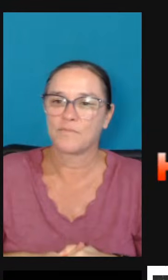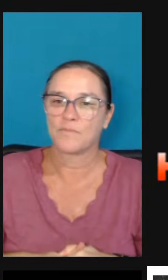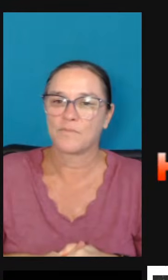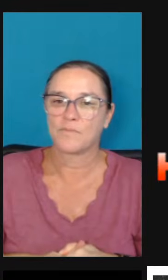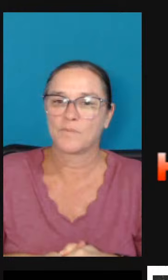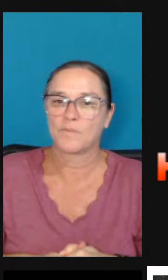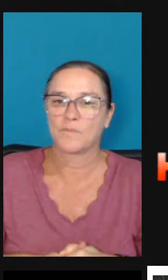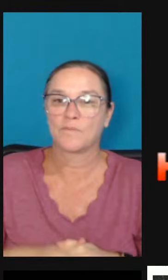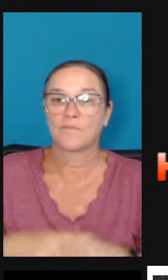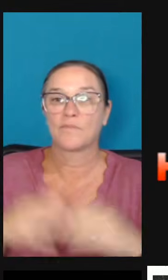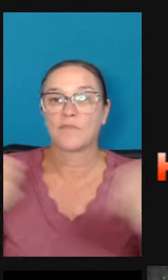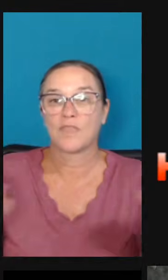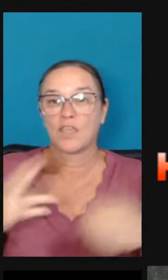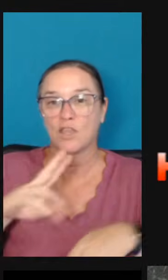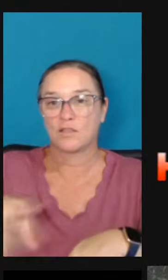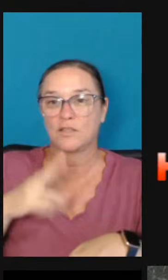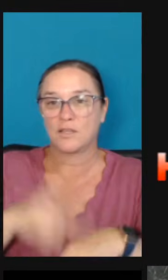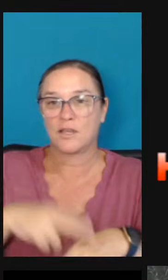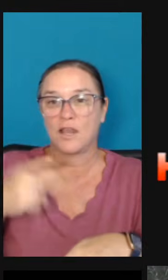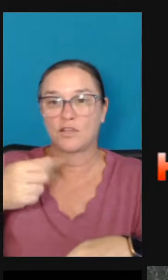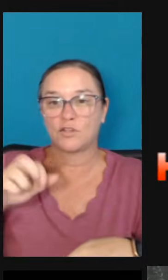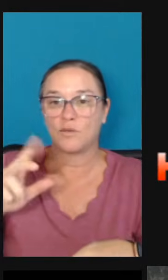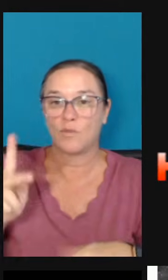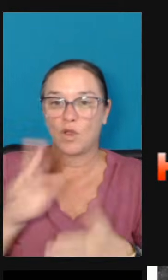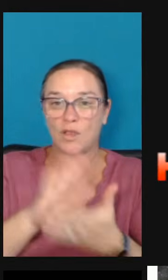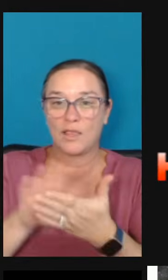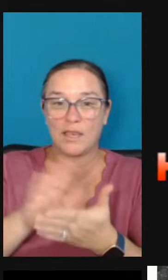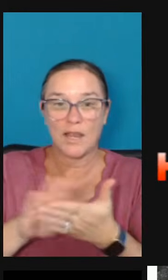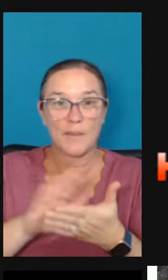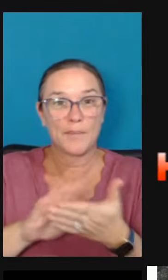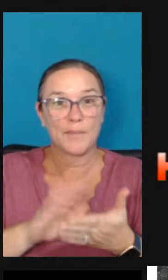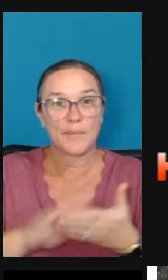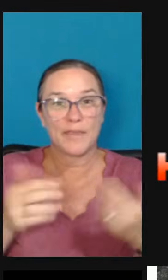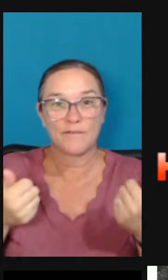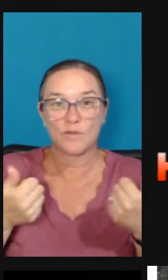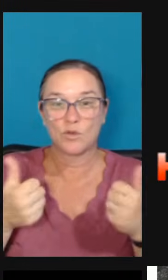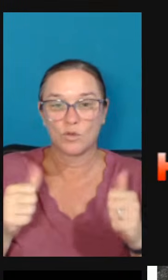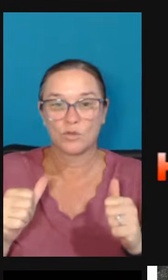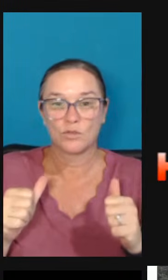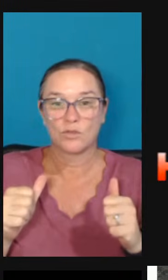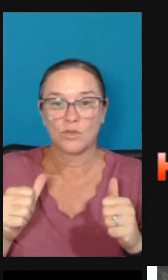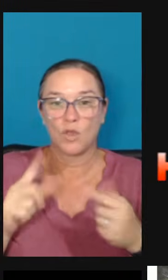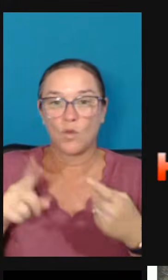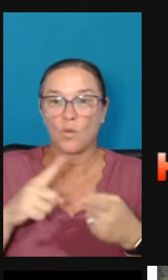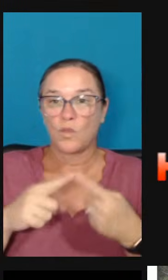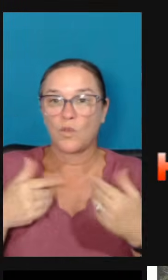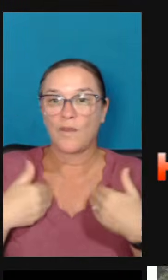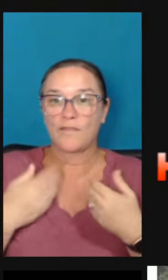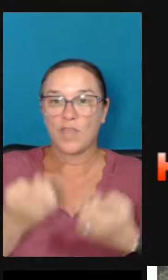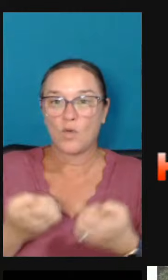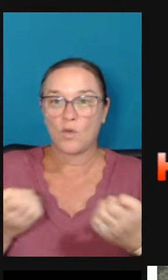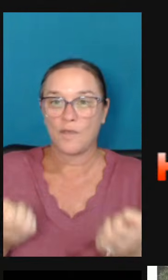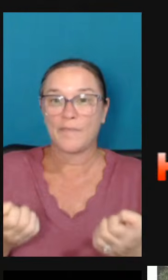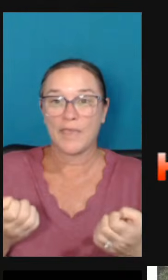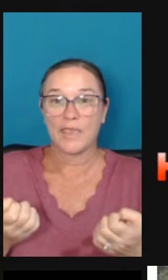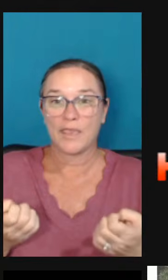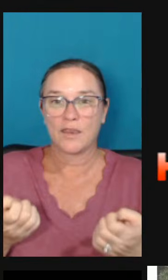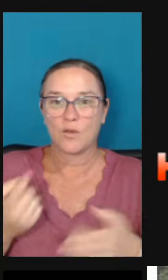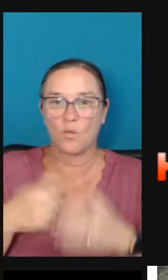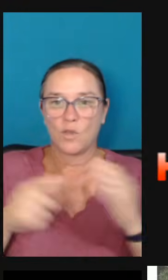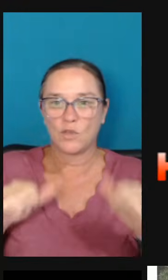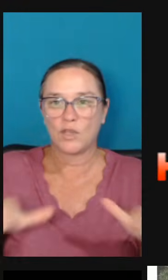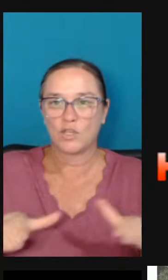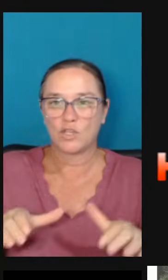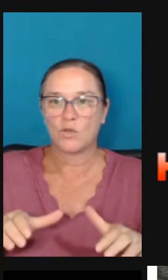Here is a national park cleanup efforts. So this is when you have the equipment, what you like to do. You spray water